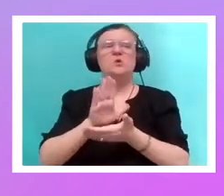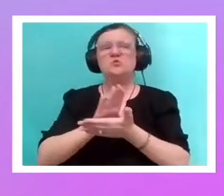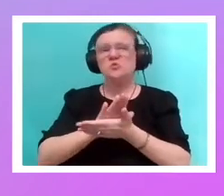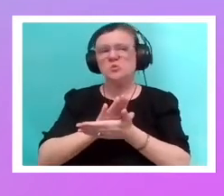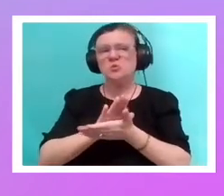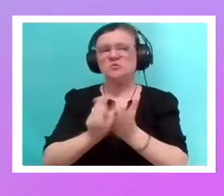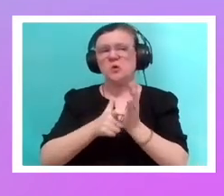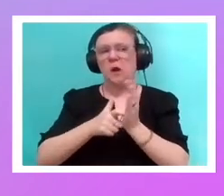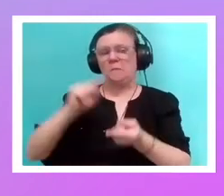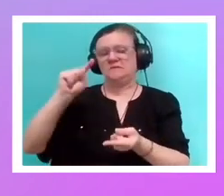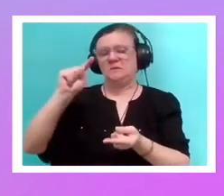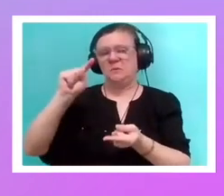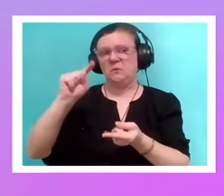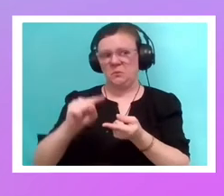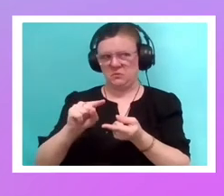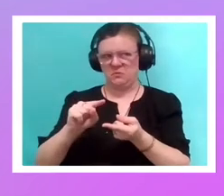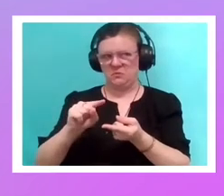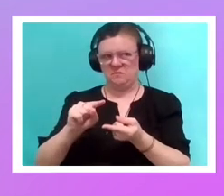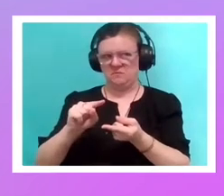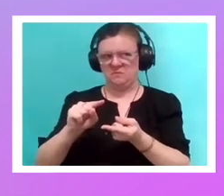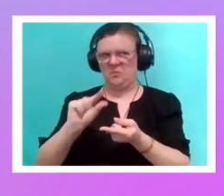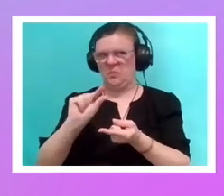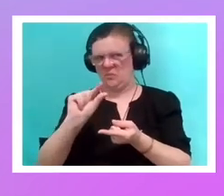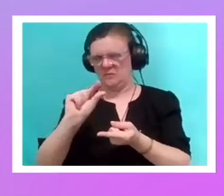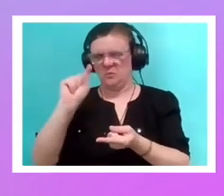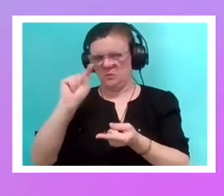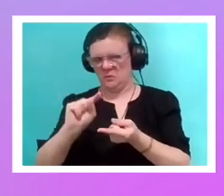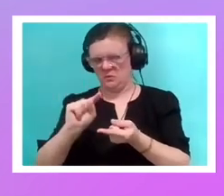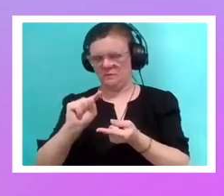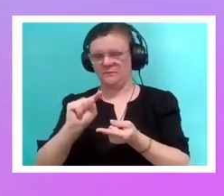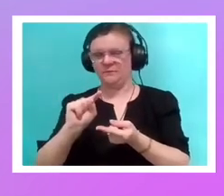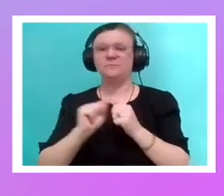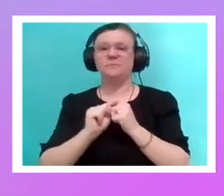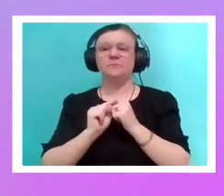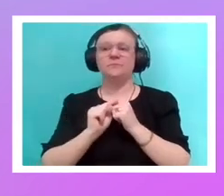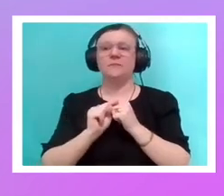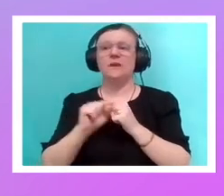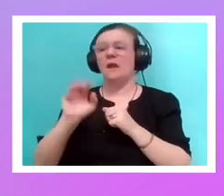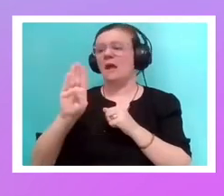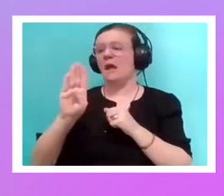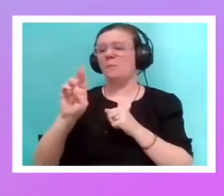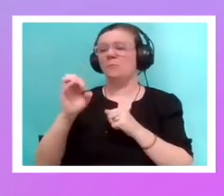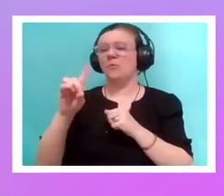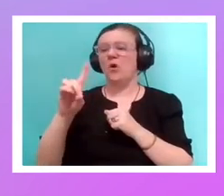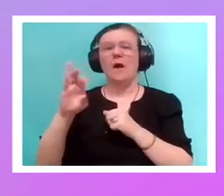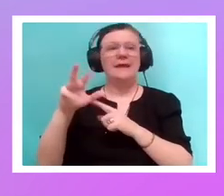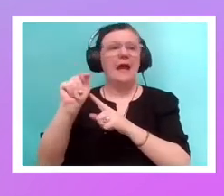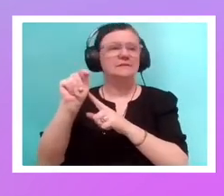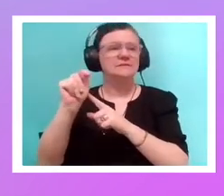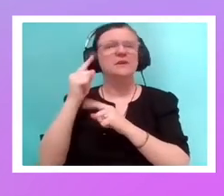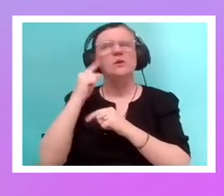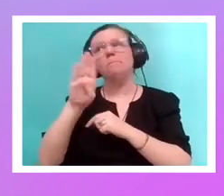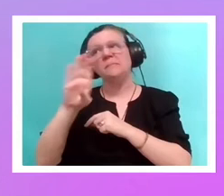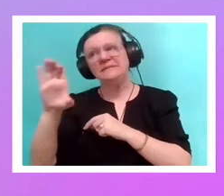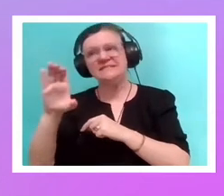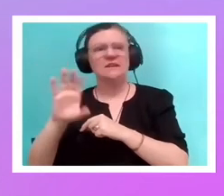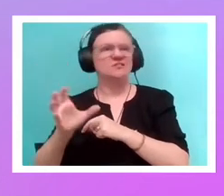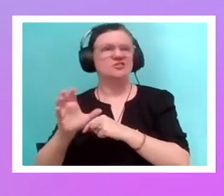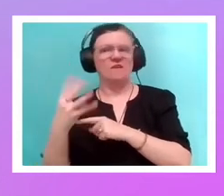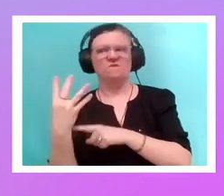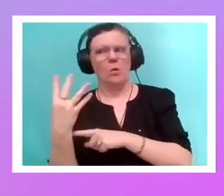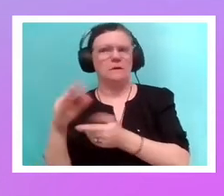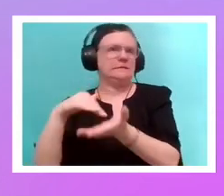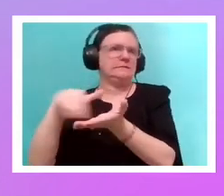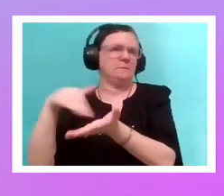reduced requirements for how they need to meet the regulations, and public sector broadcasters, for example, the BBC and Channel 4, are